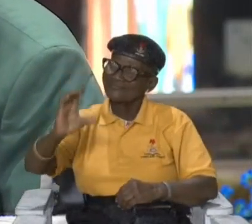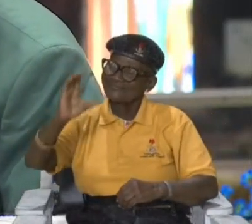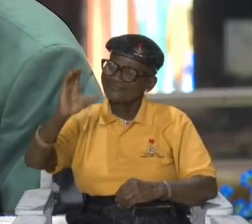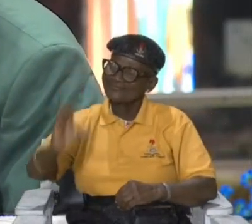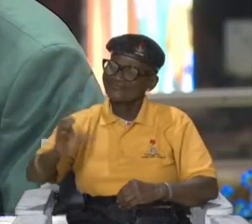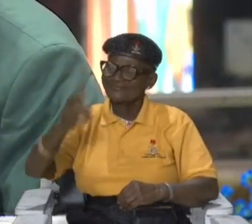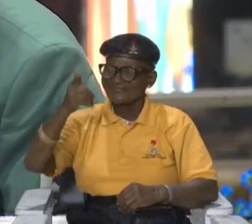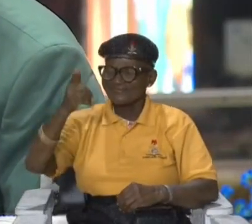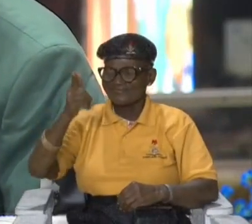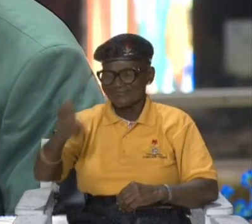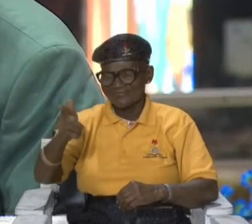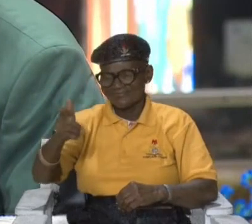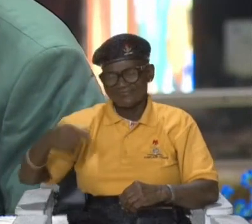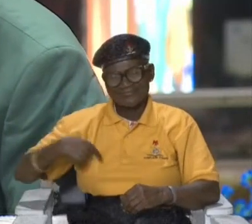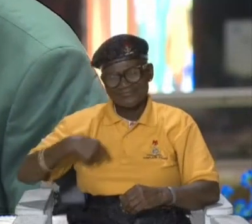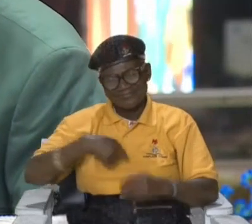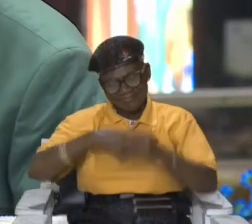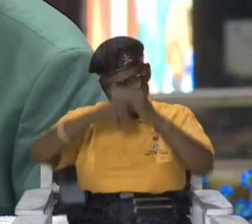We worship you.